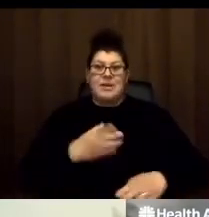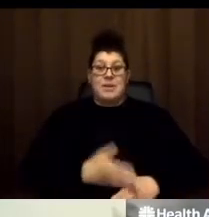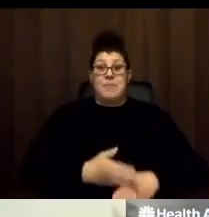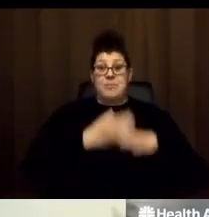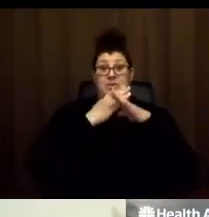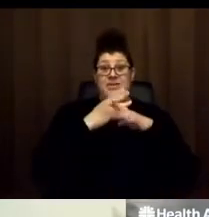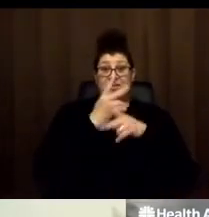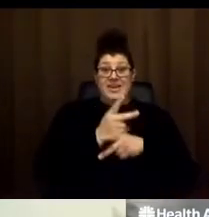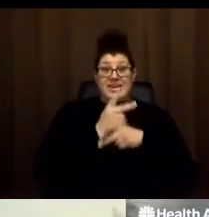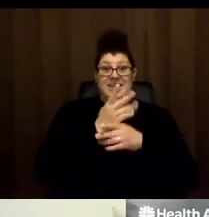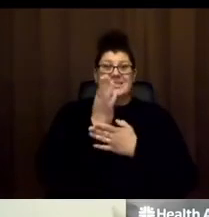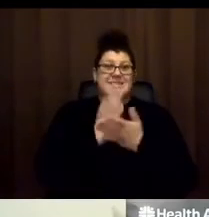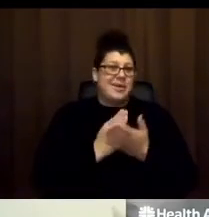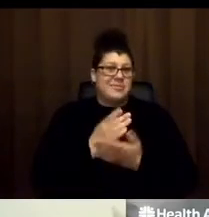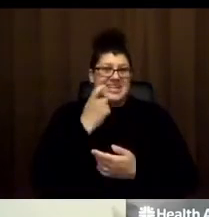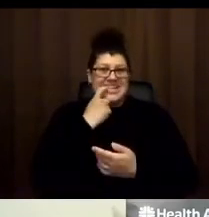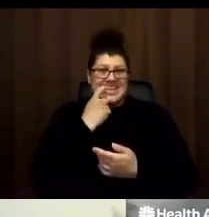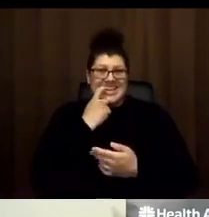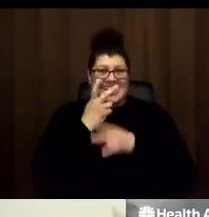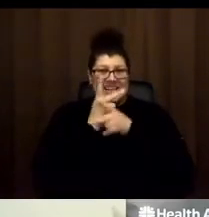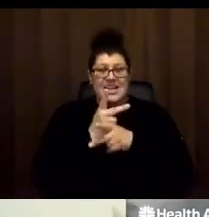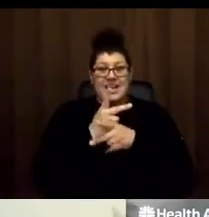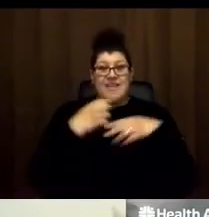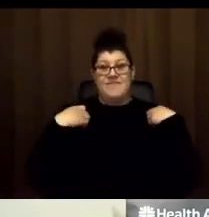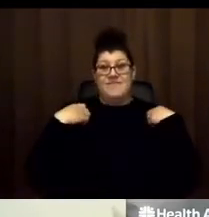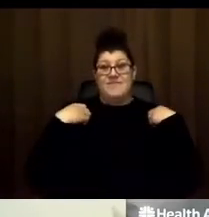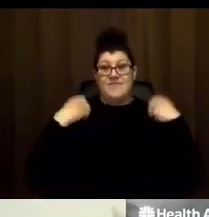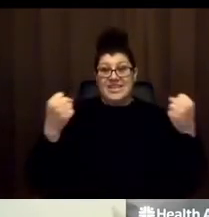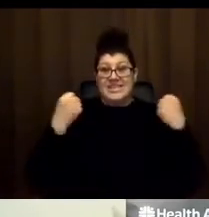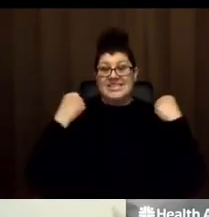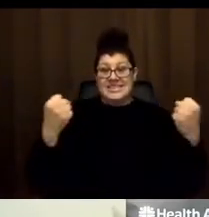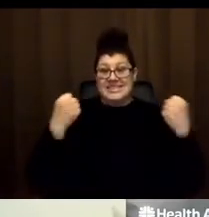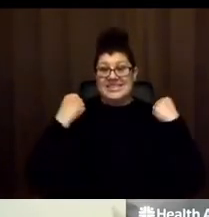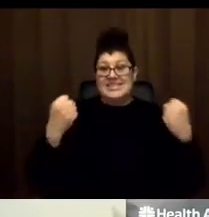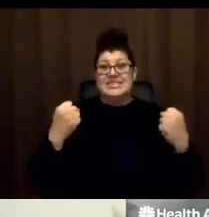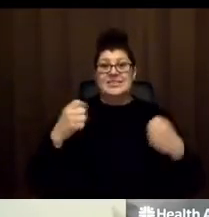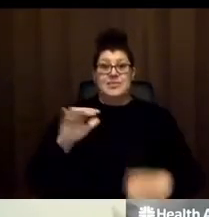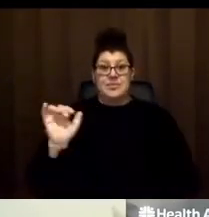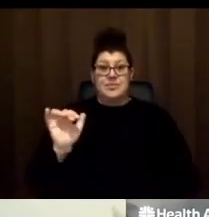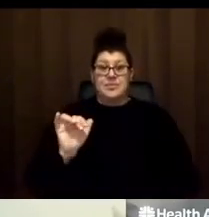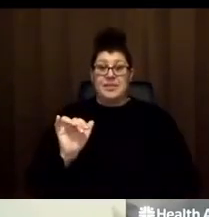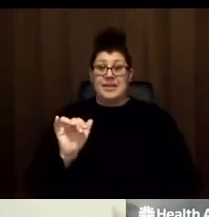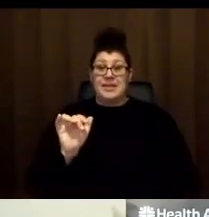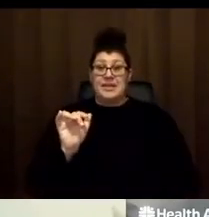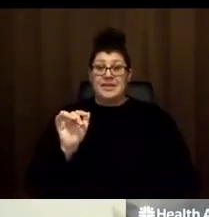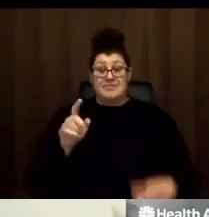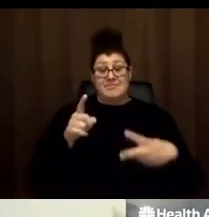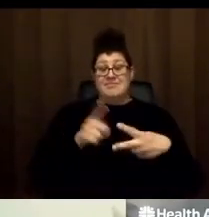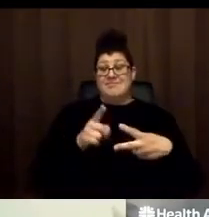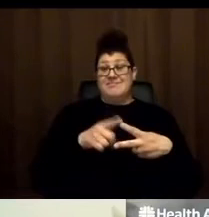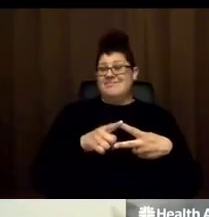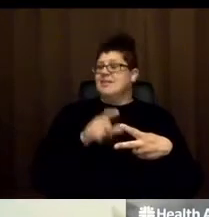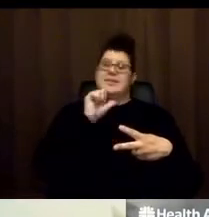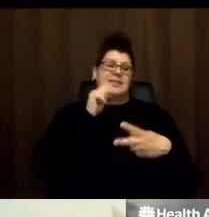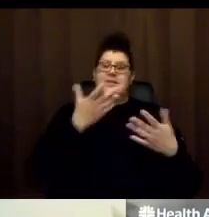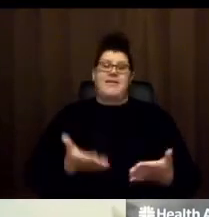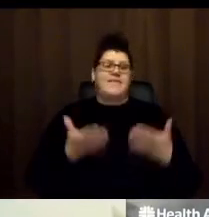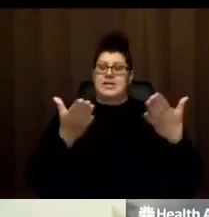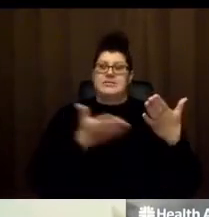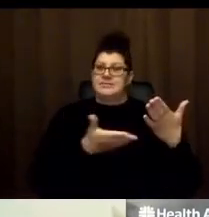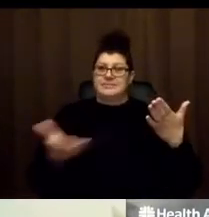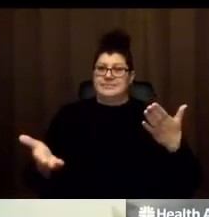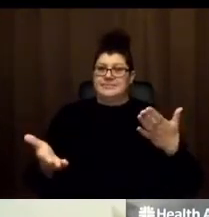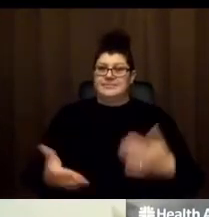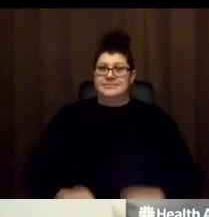dental coverage, and fitness benefits. It's important to note, Medicare, original Medicare, doesn't offer these things.